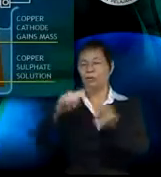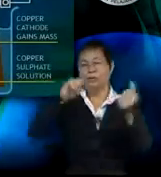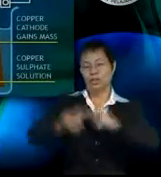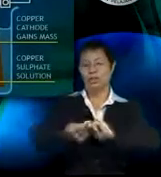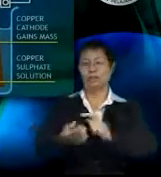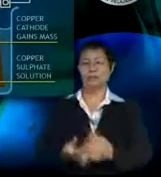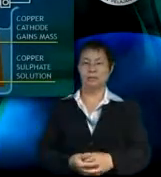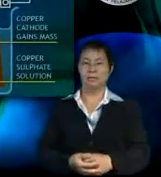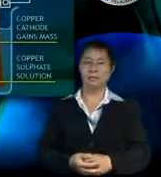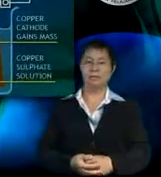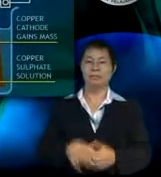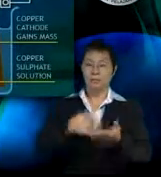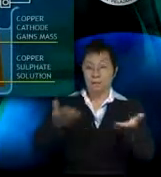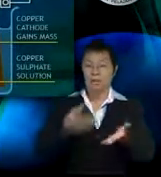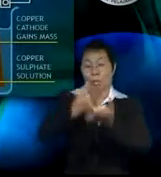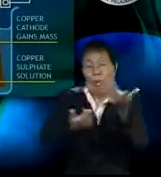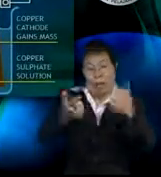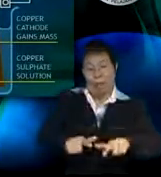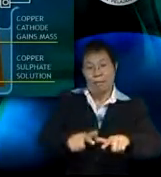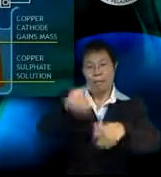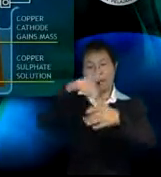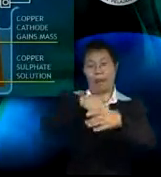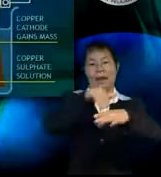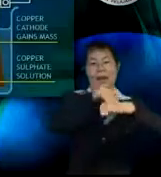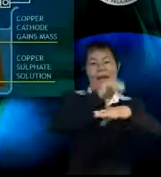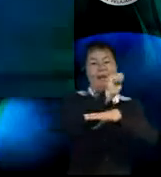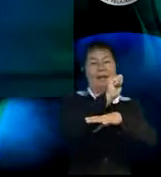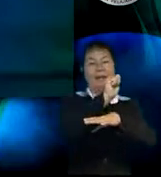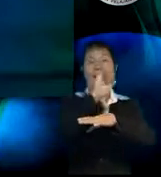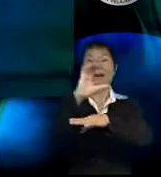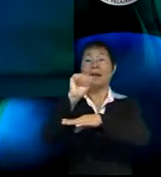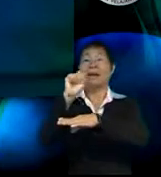changed. Here, this is what happened at the cathode.